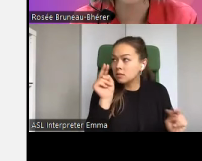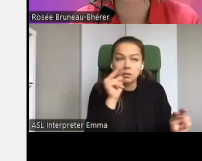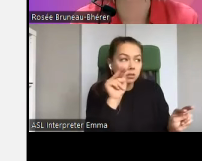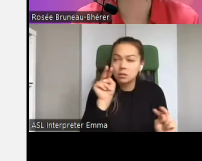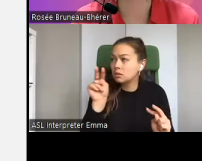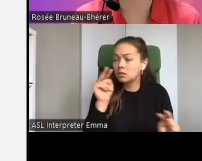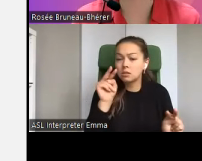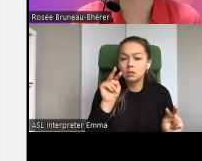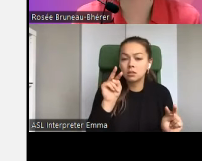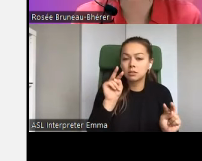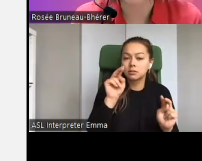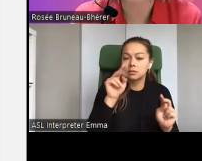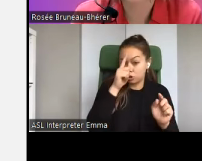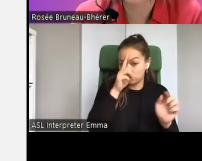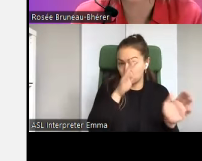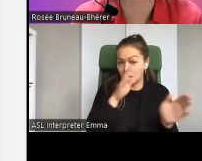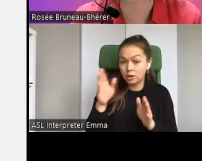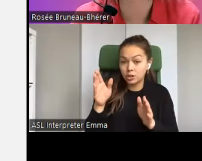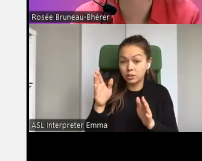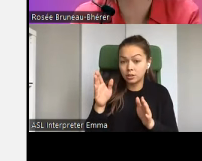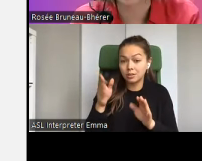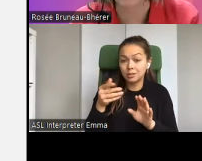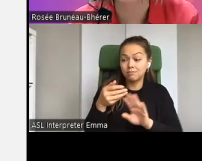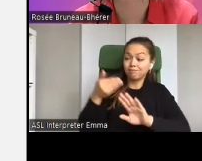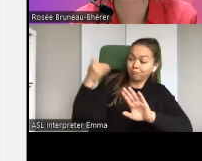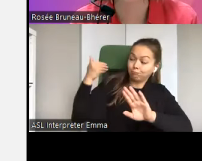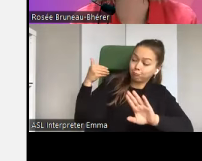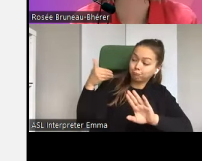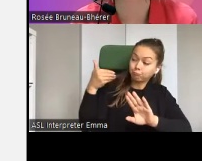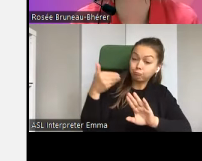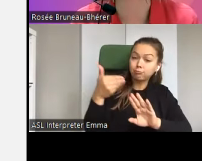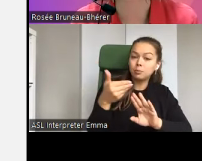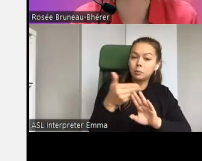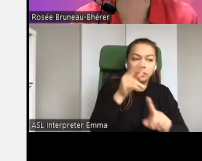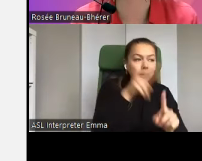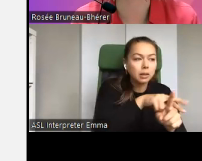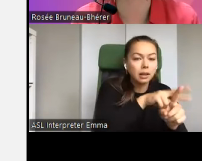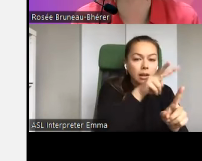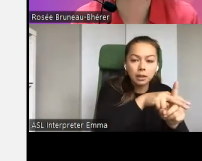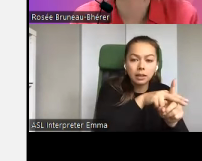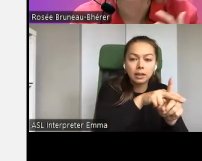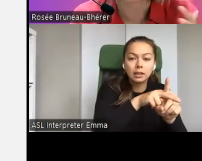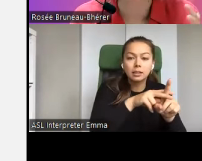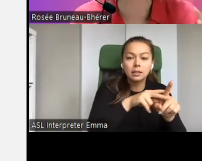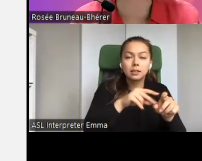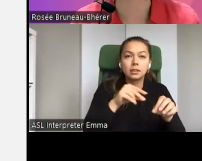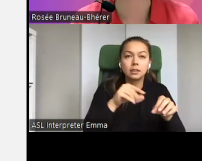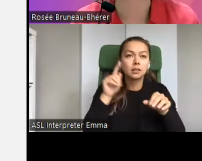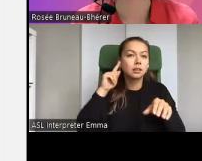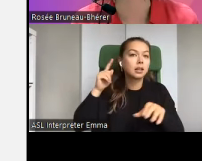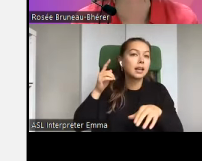to him before this, so he could detect you know, a grandfather's step who might, or daddy's steps,